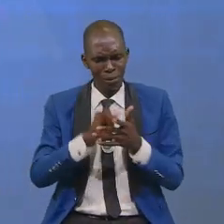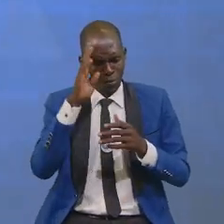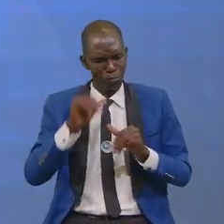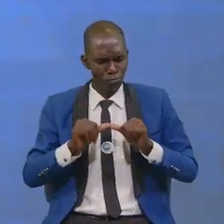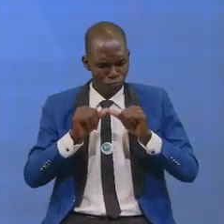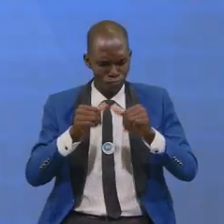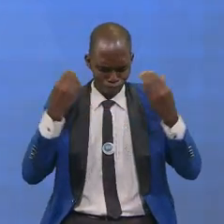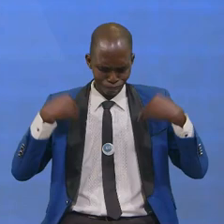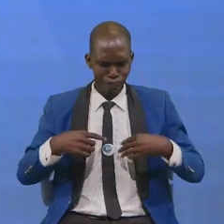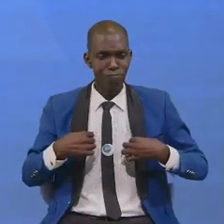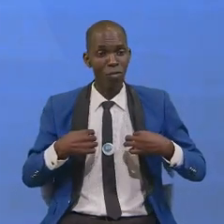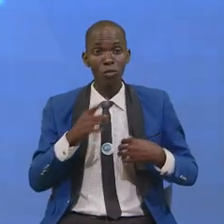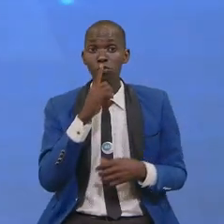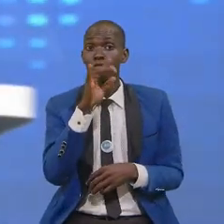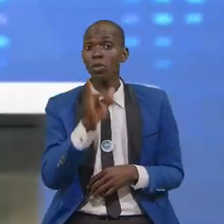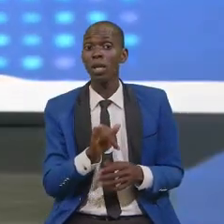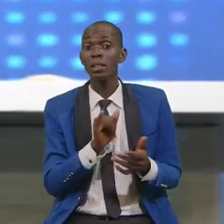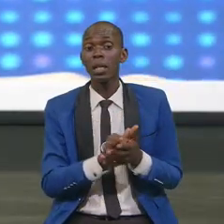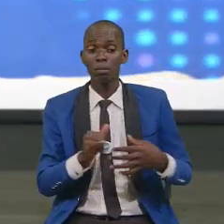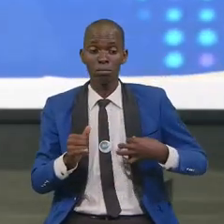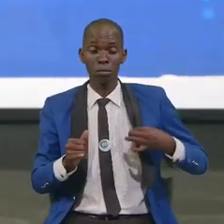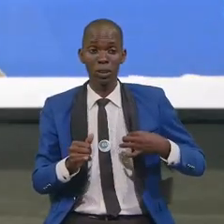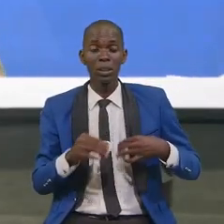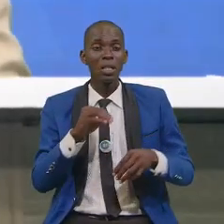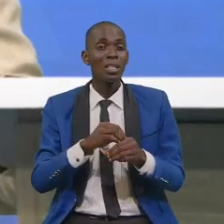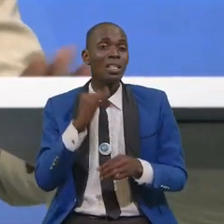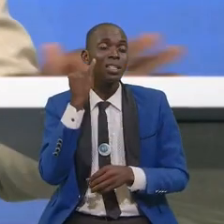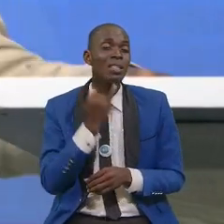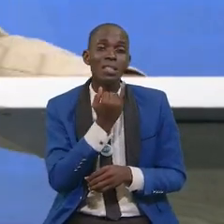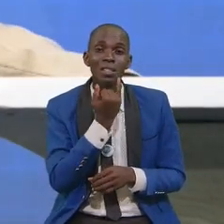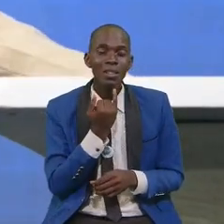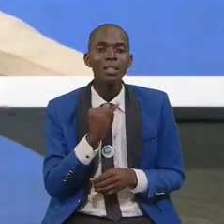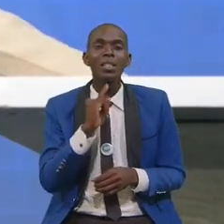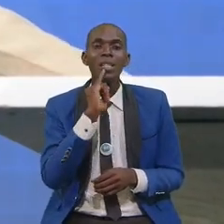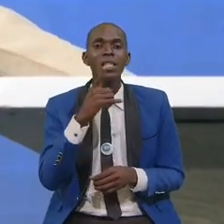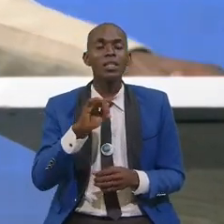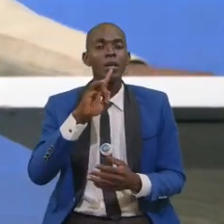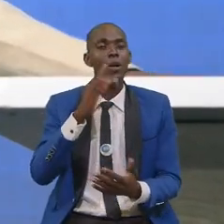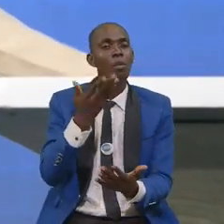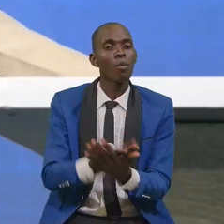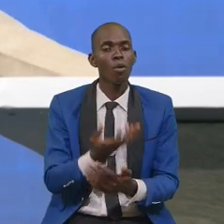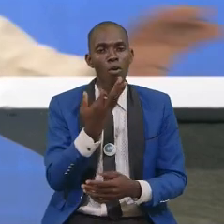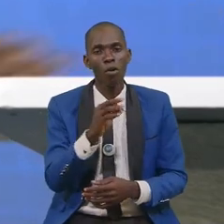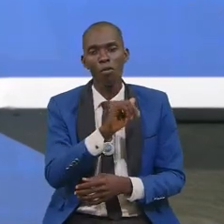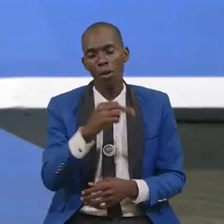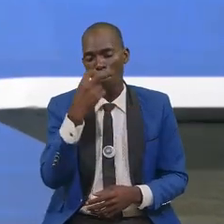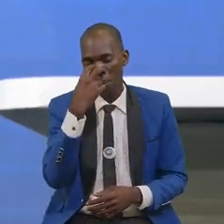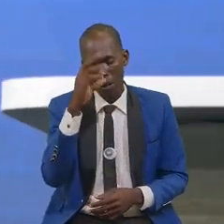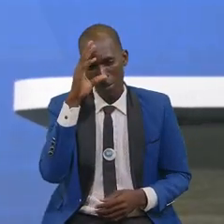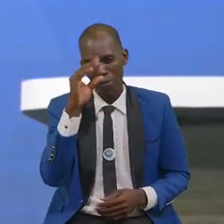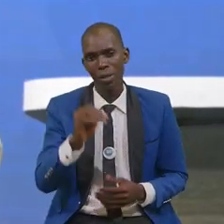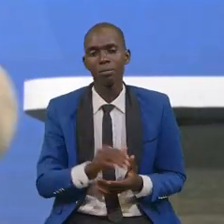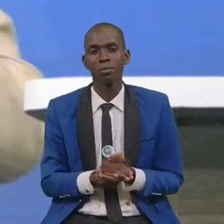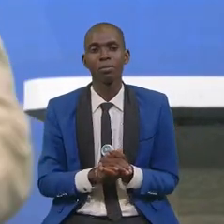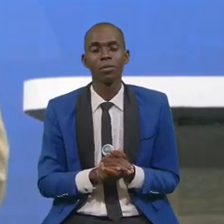Actually, that garment in Israel was the badge of a blind man. You know,